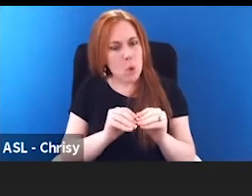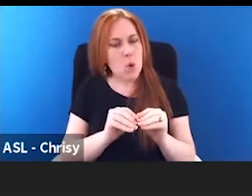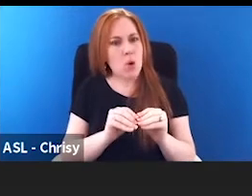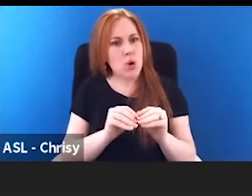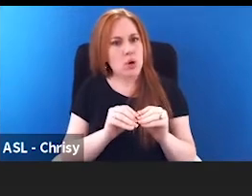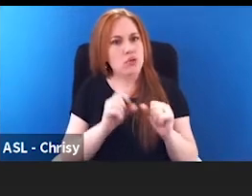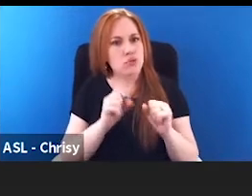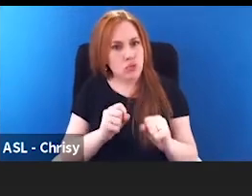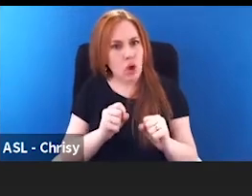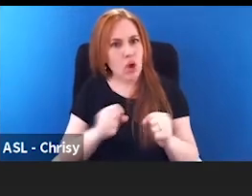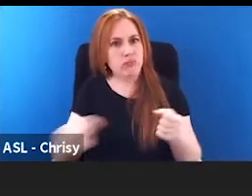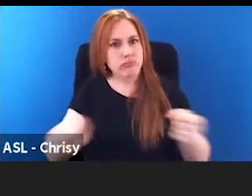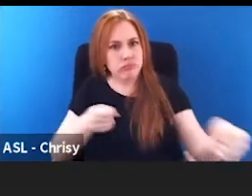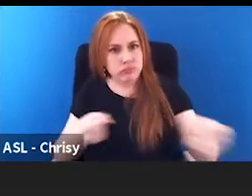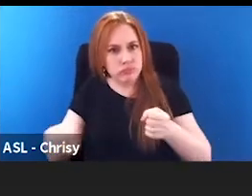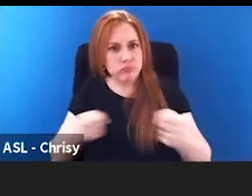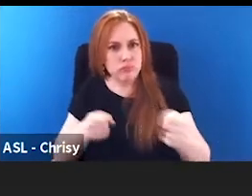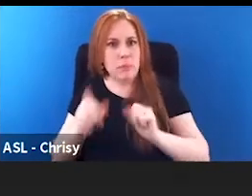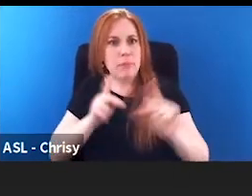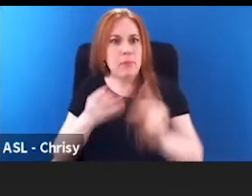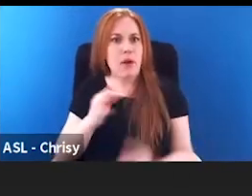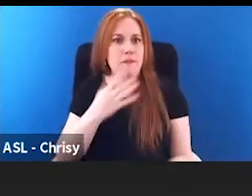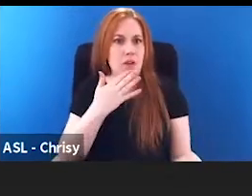stronger pipeline for communities of color.